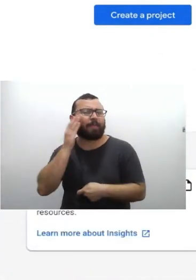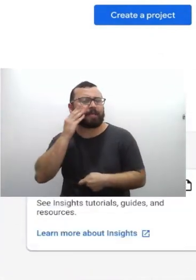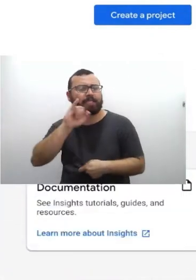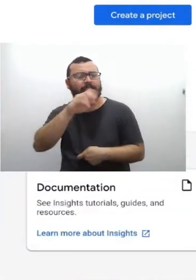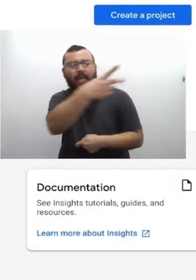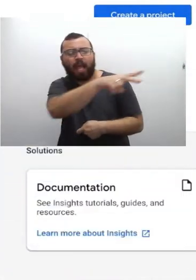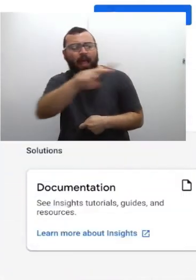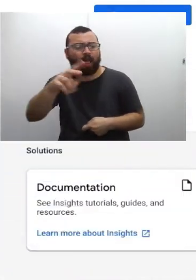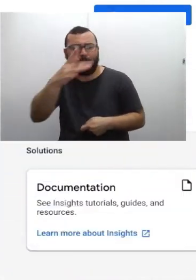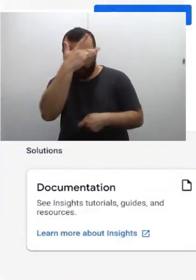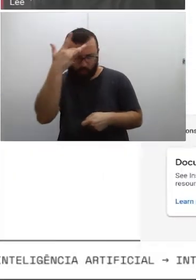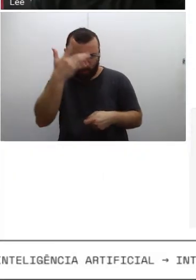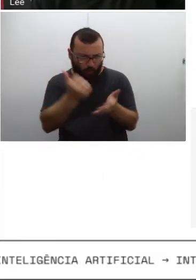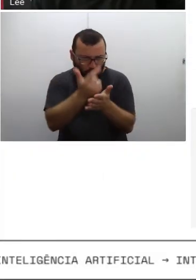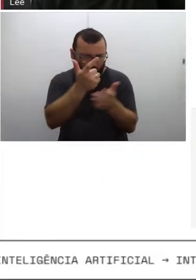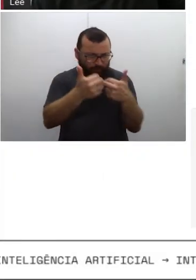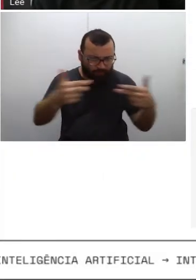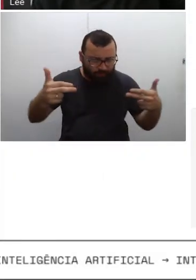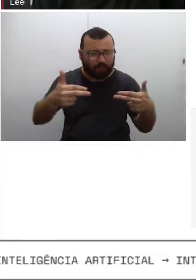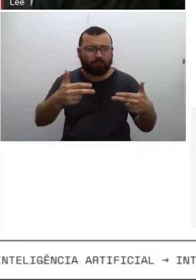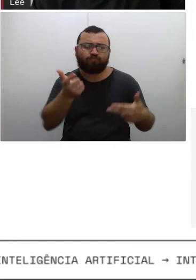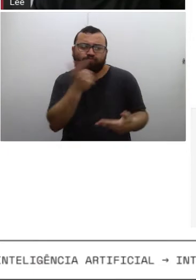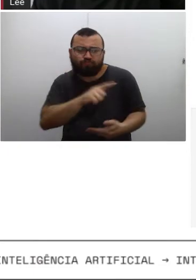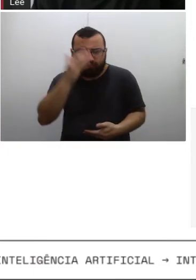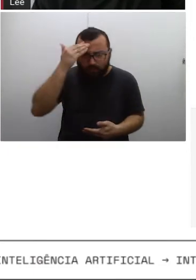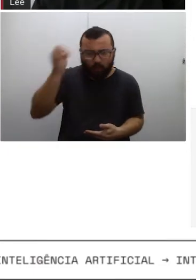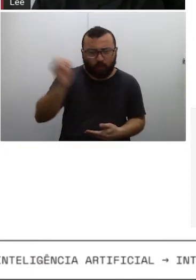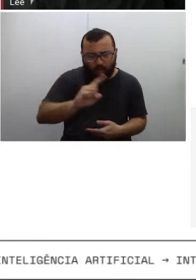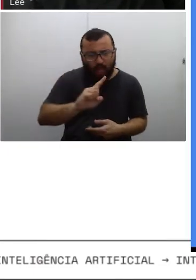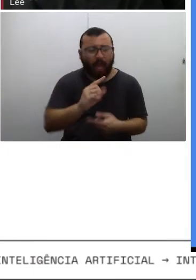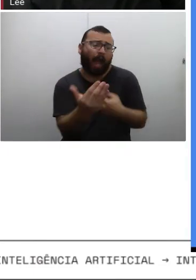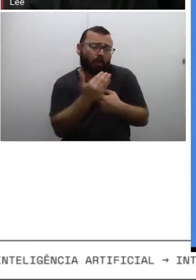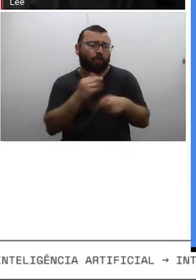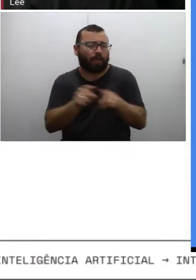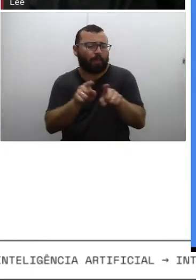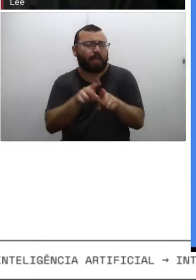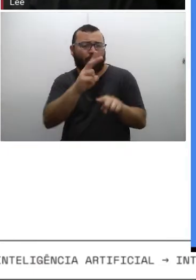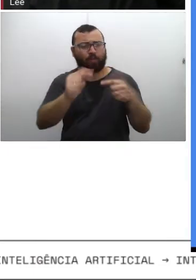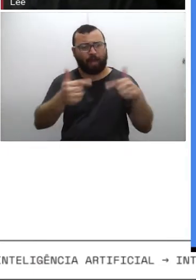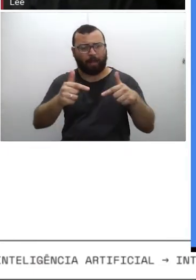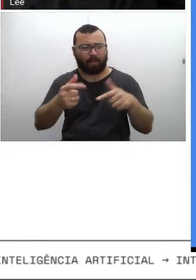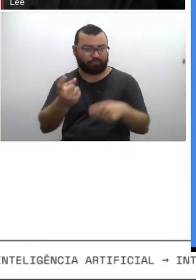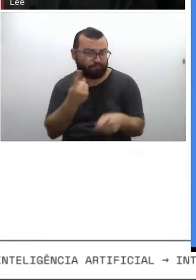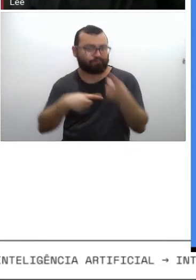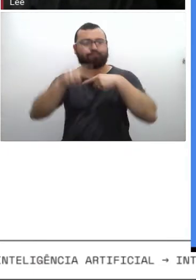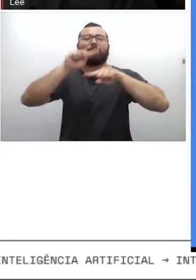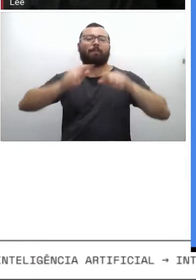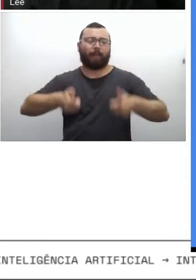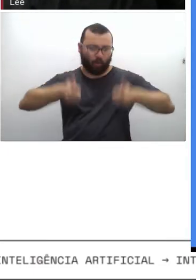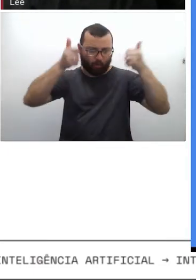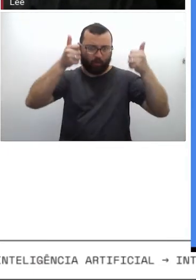make data-driven business decisions and increase operational efficiency.